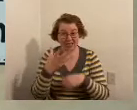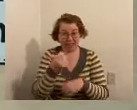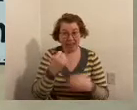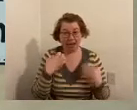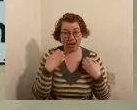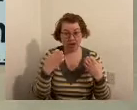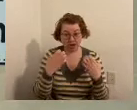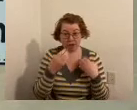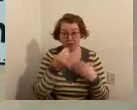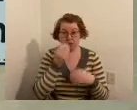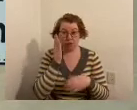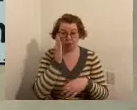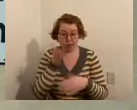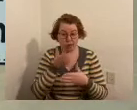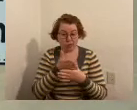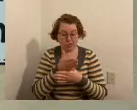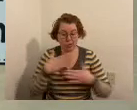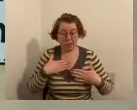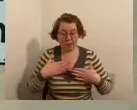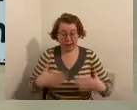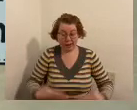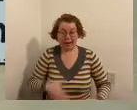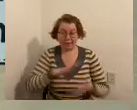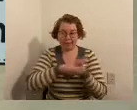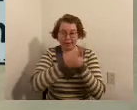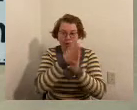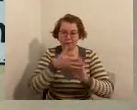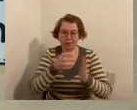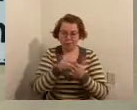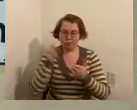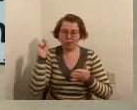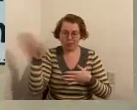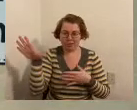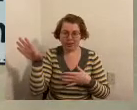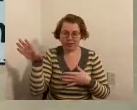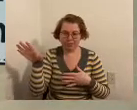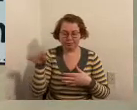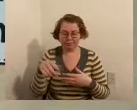them, and that is called waste.